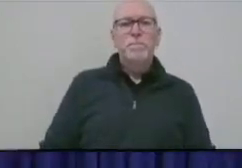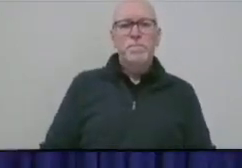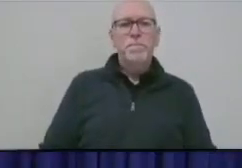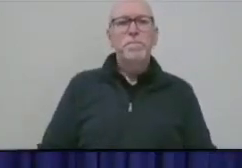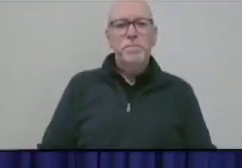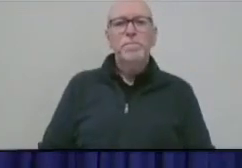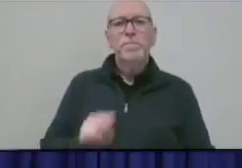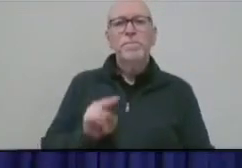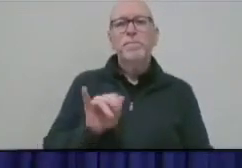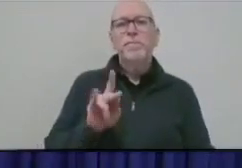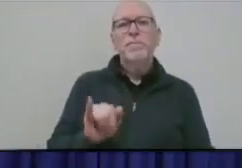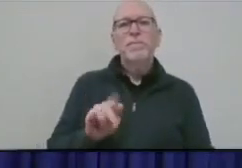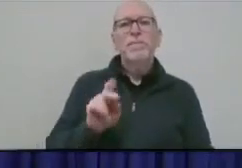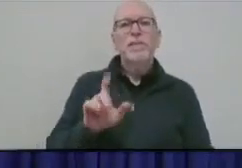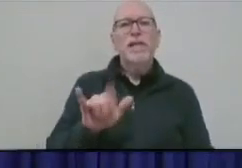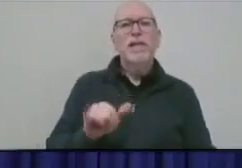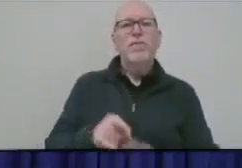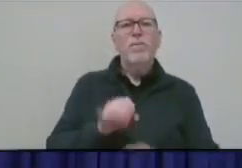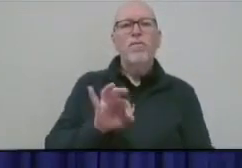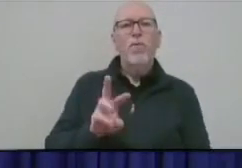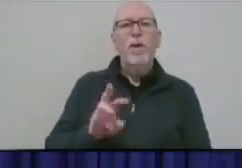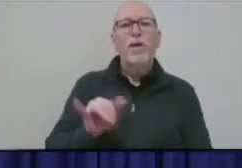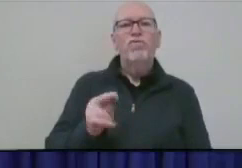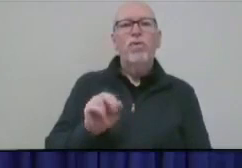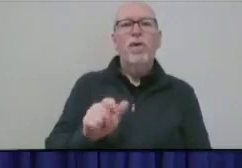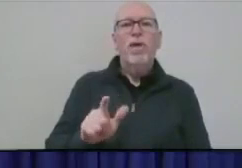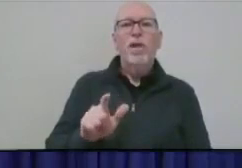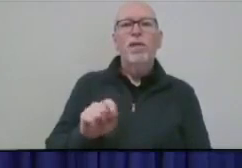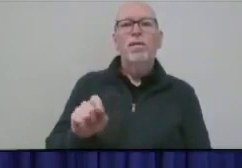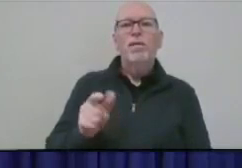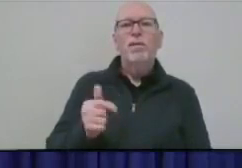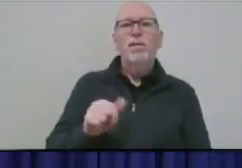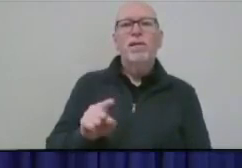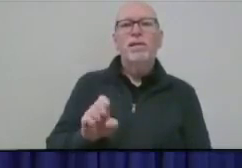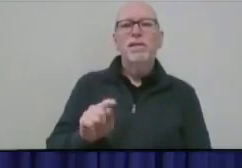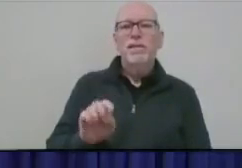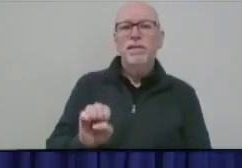Nikki Kelly with the Fort Wayne Journal Gazette.